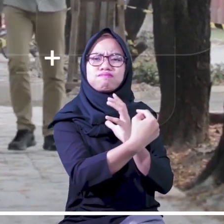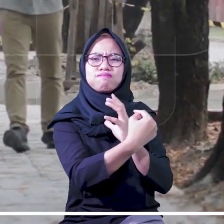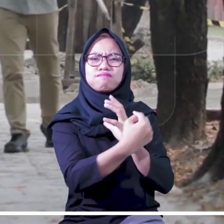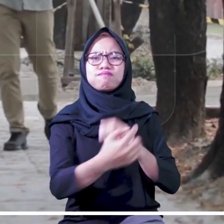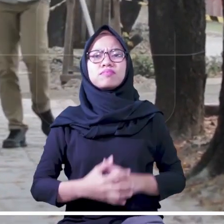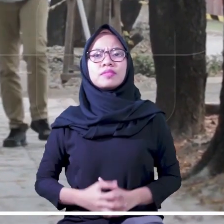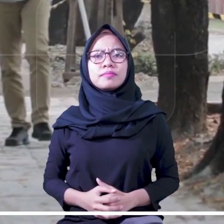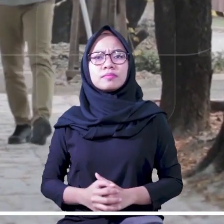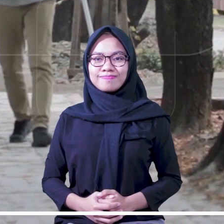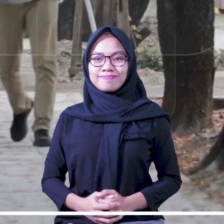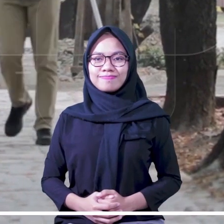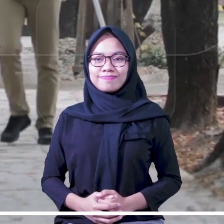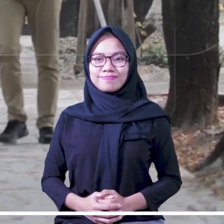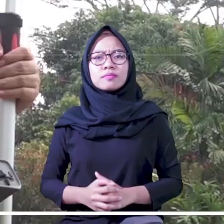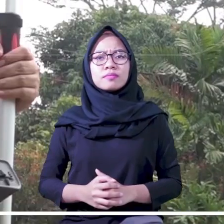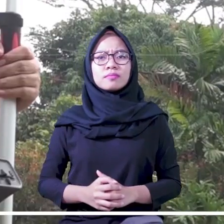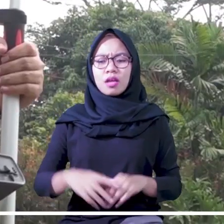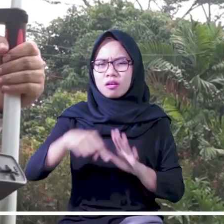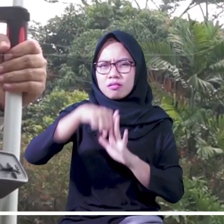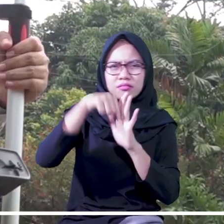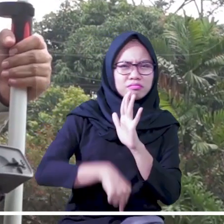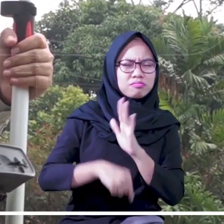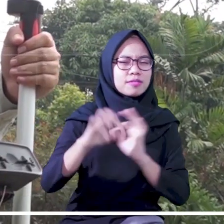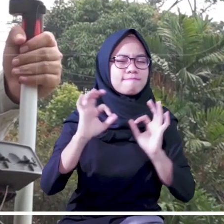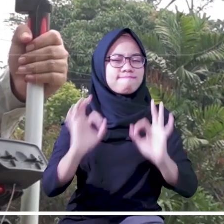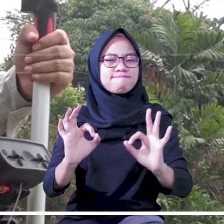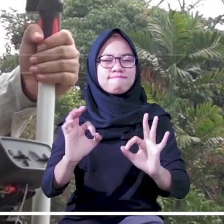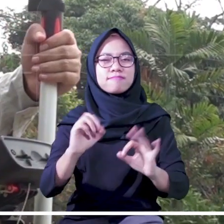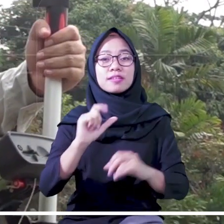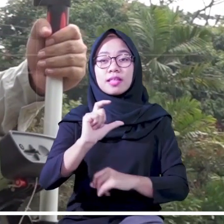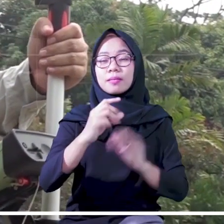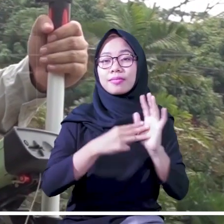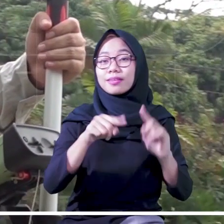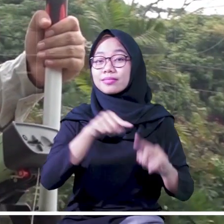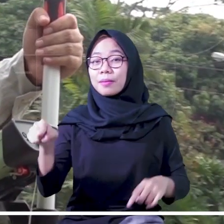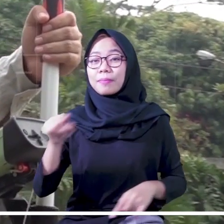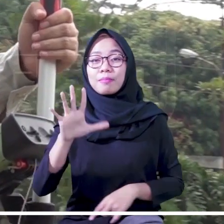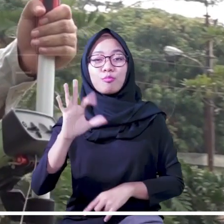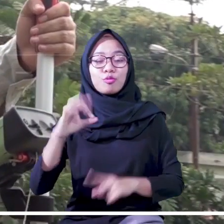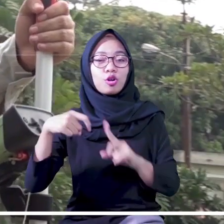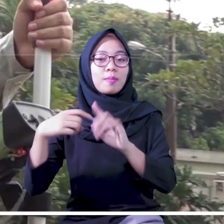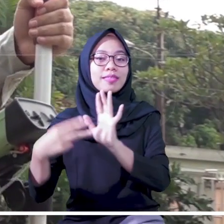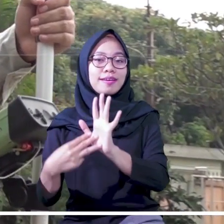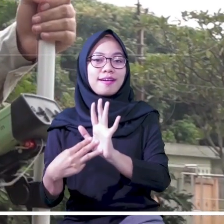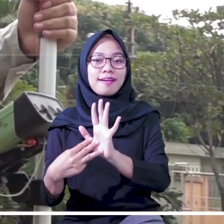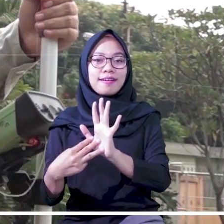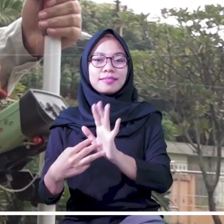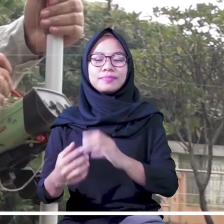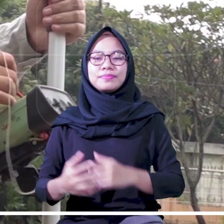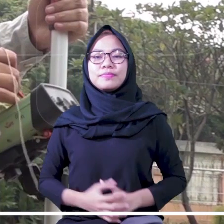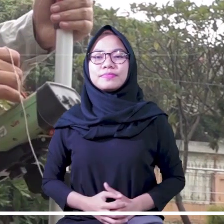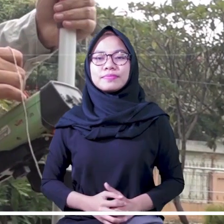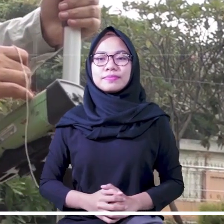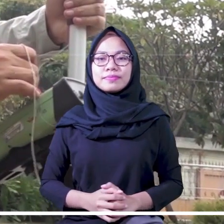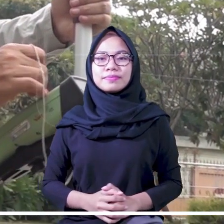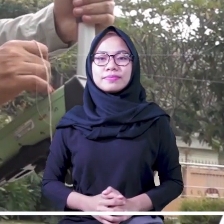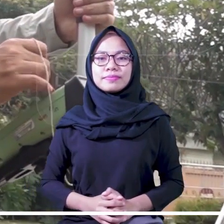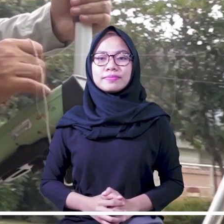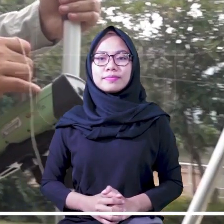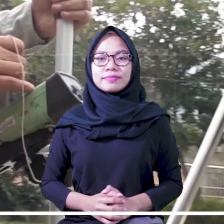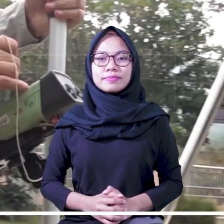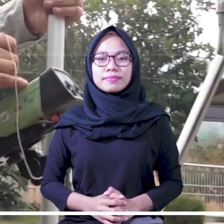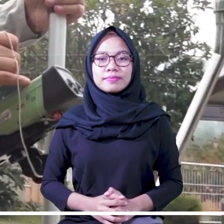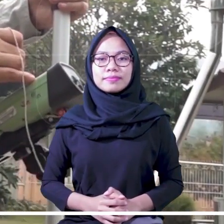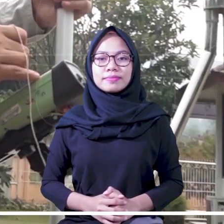50 kilometers coverage, allowing users to be able to generate real-time point coordinates in high precision up to